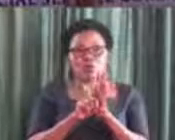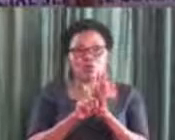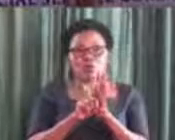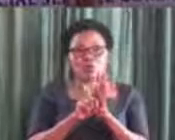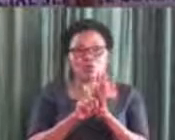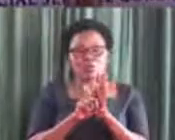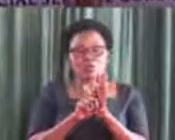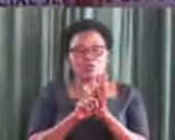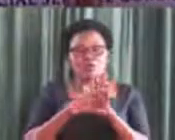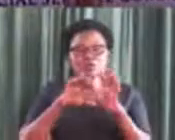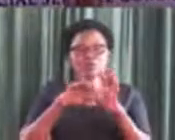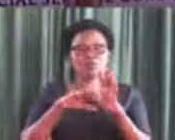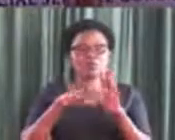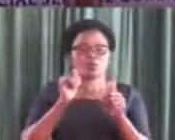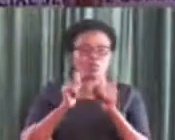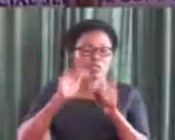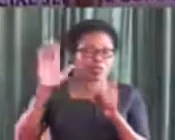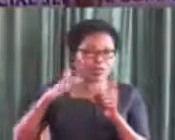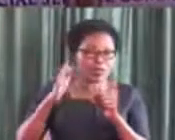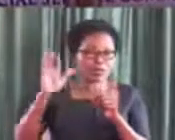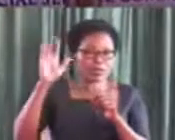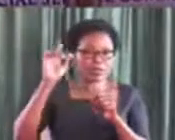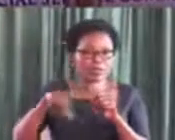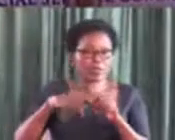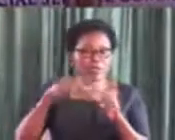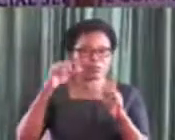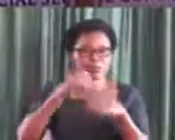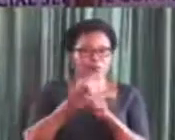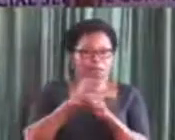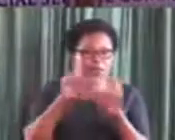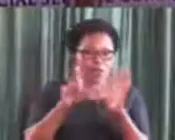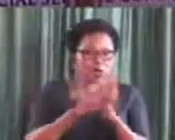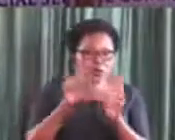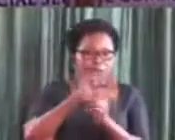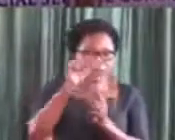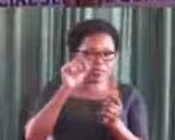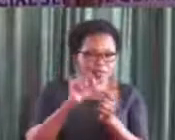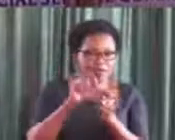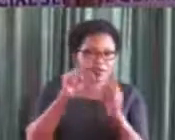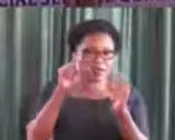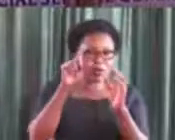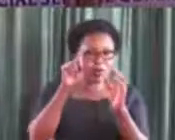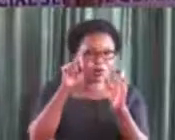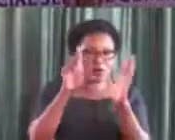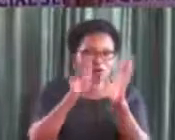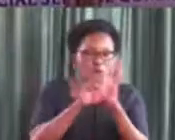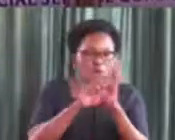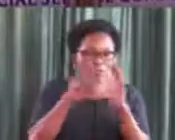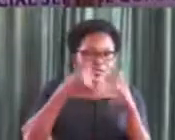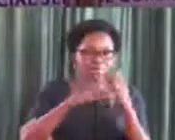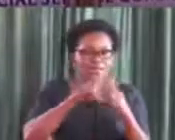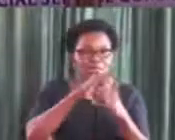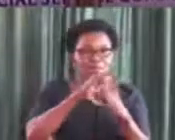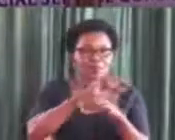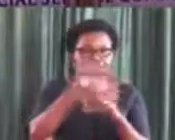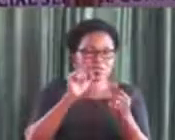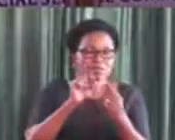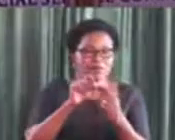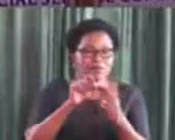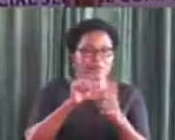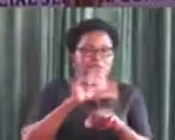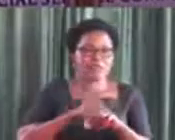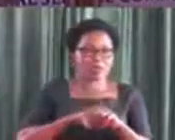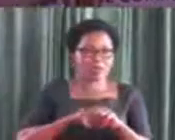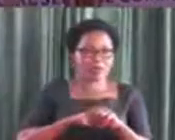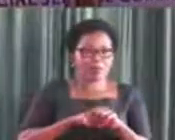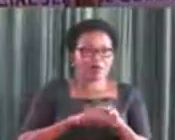So Parliament was supposed to legislate specific statutes within a given time frames. In this case, the